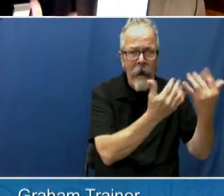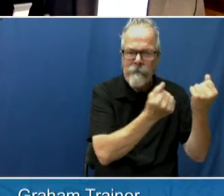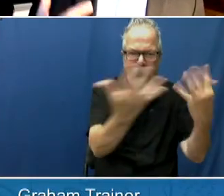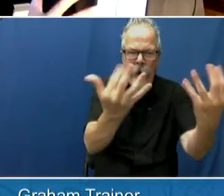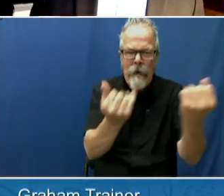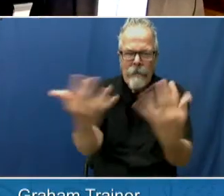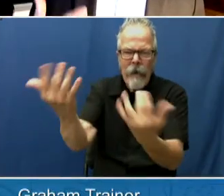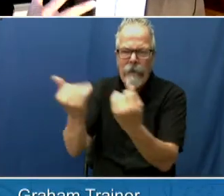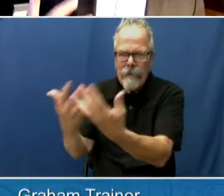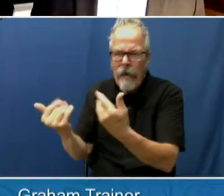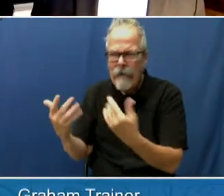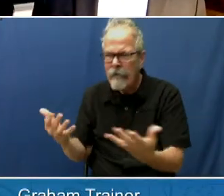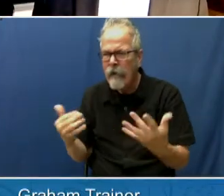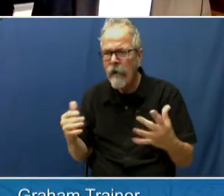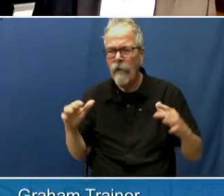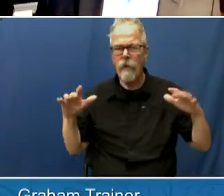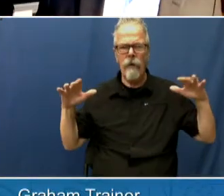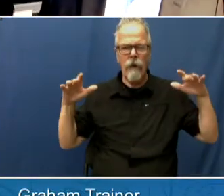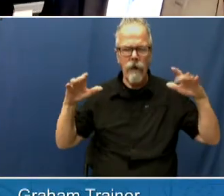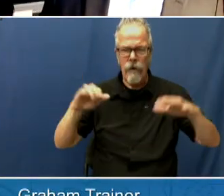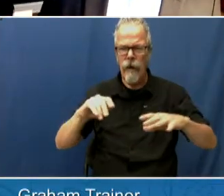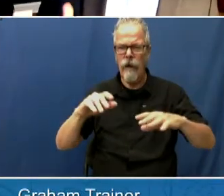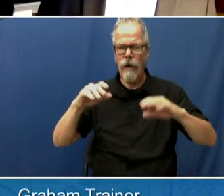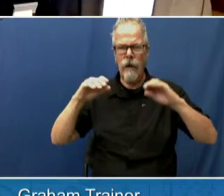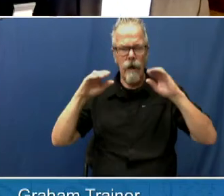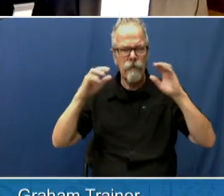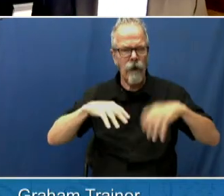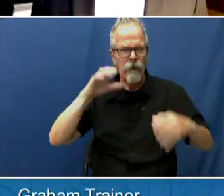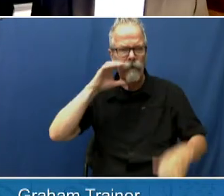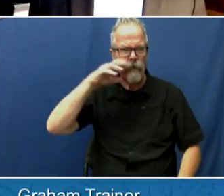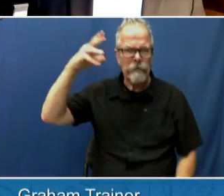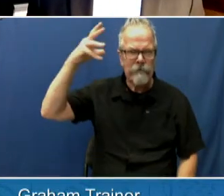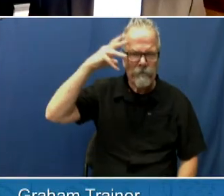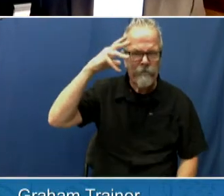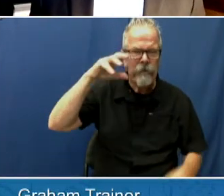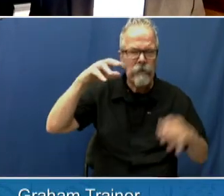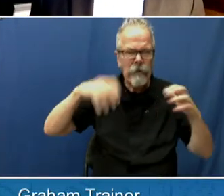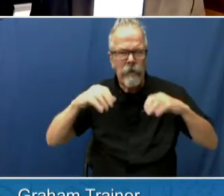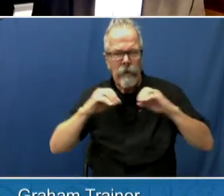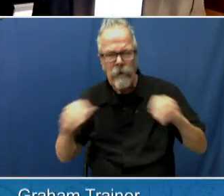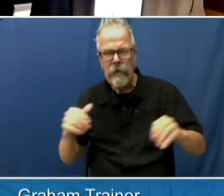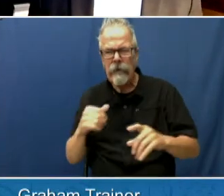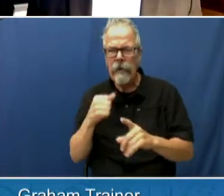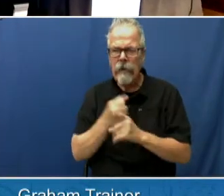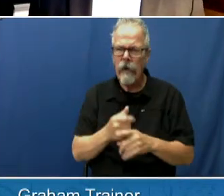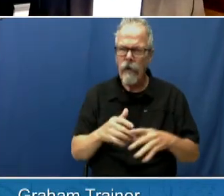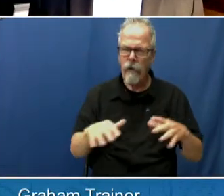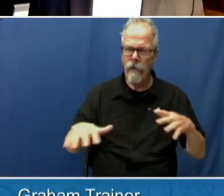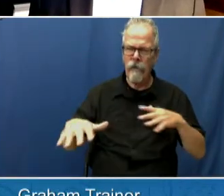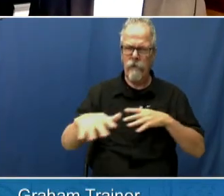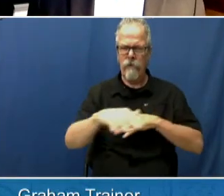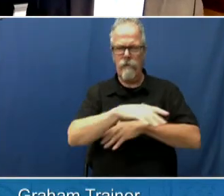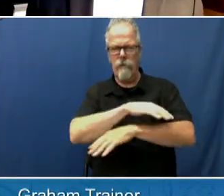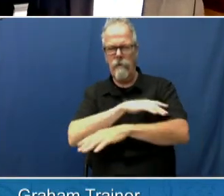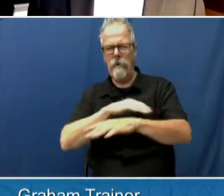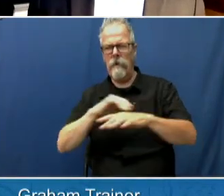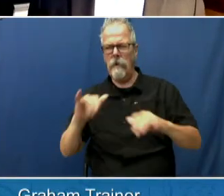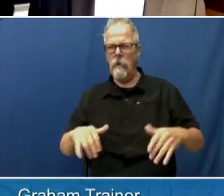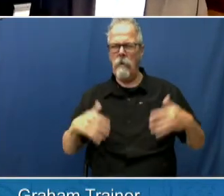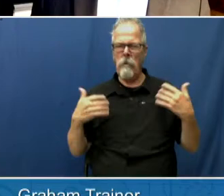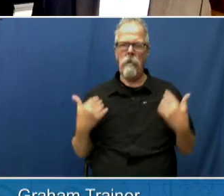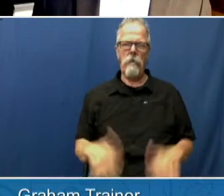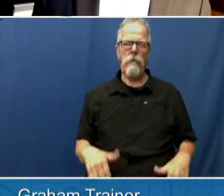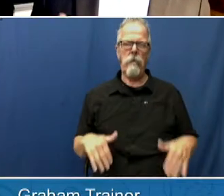in violence, extremism, and white nationalism and white supremacy in our streets, this has been a momentous and incredibly challenging time for